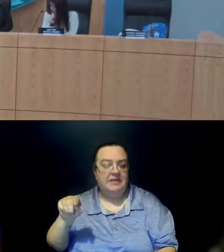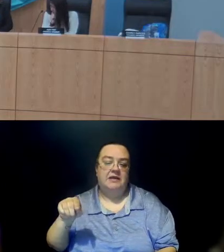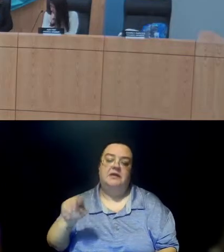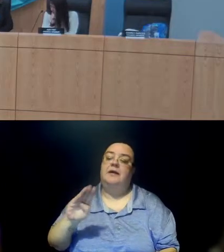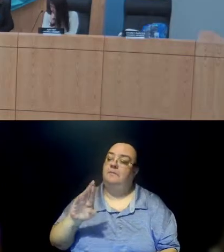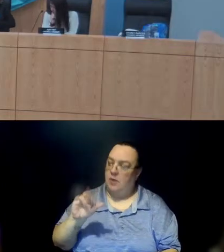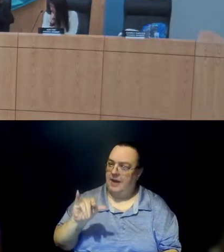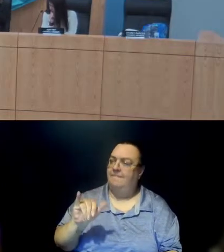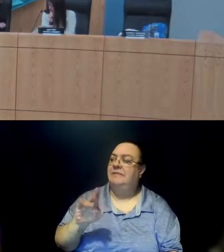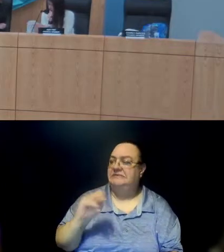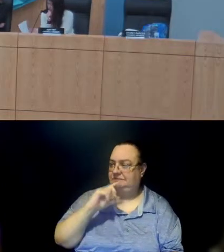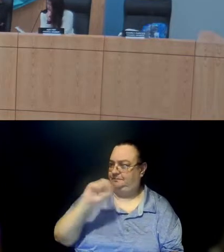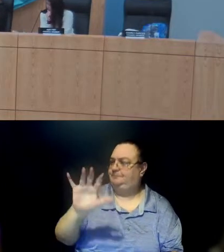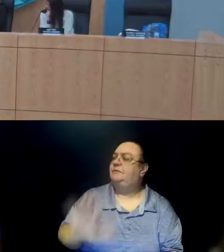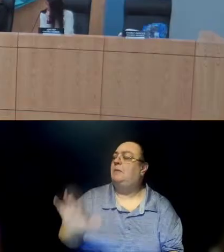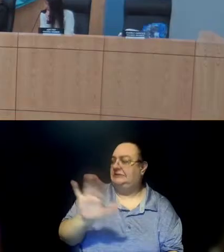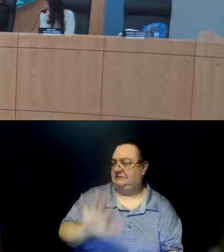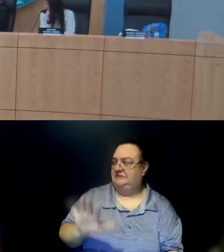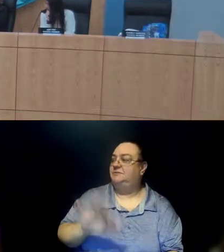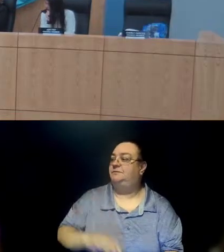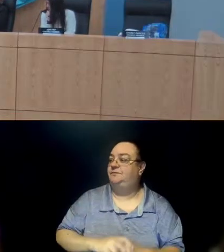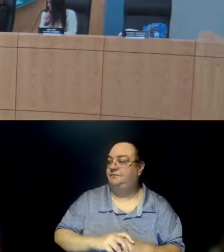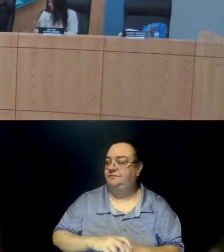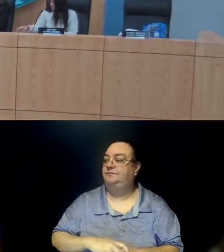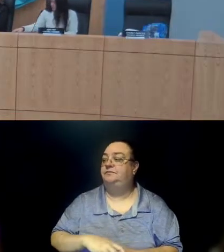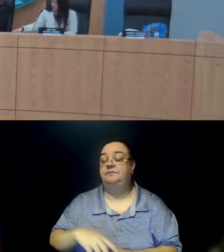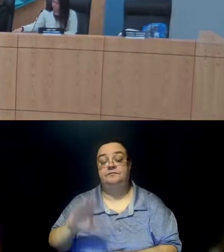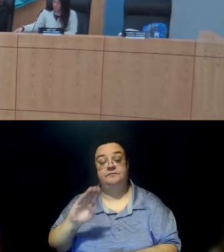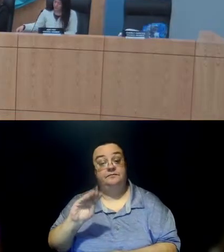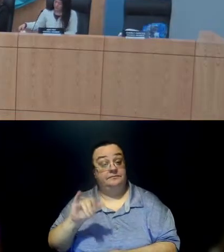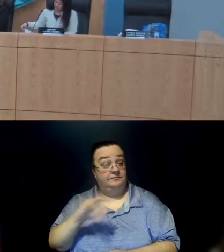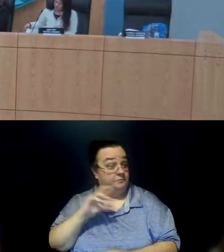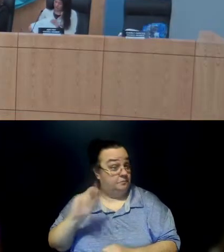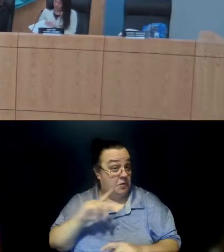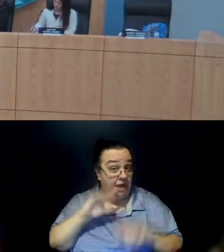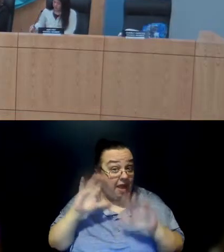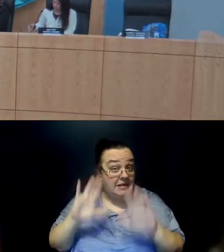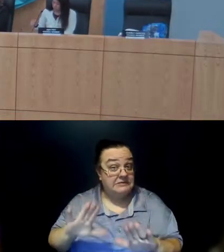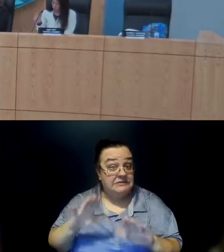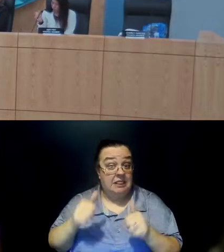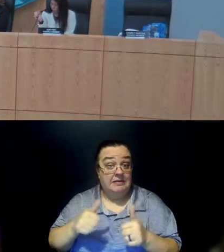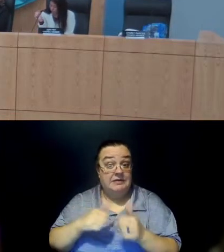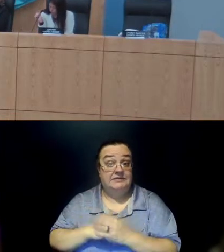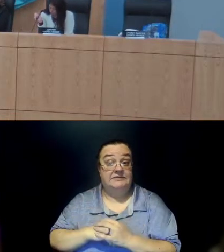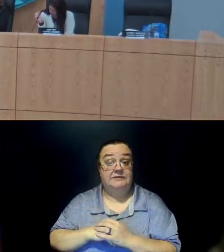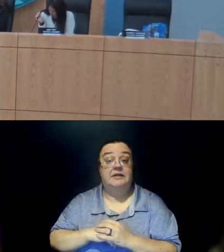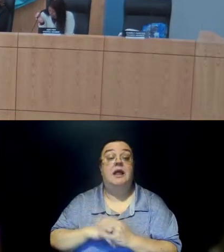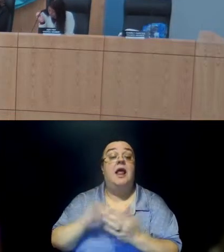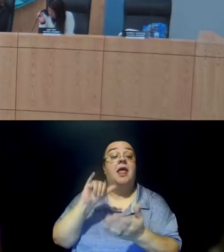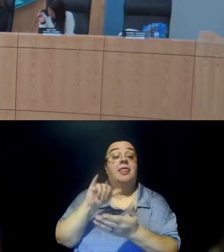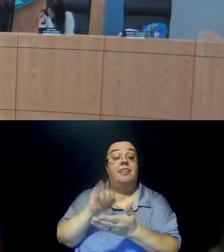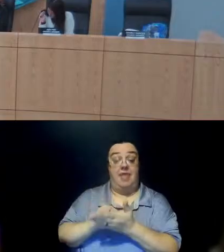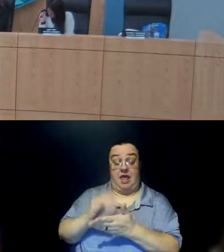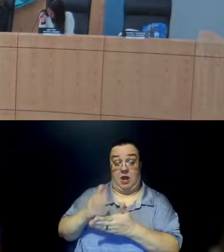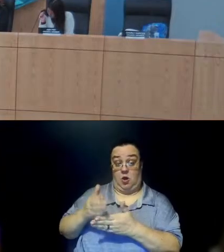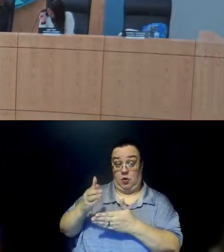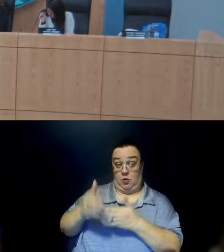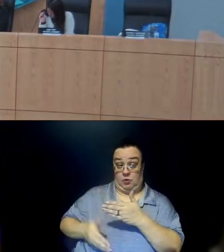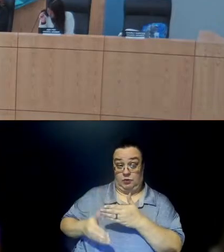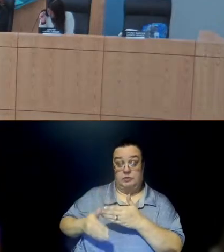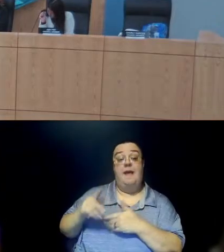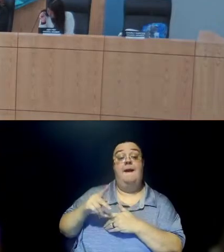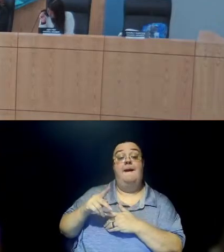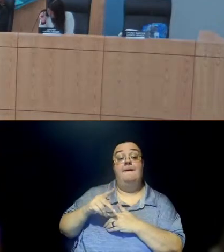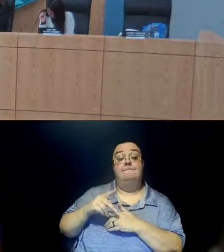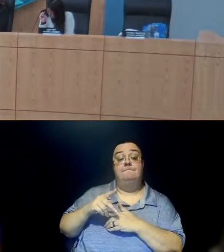Approximately. Okay, excellent. So that concludes Public